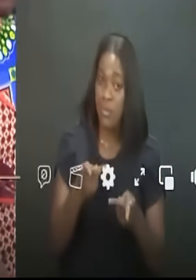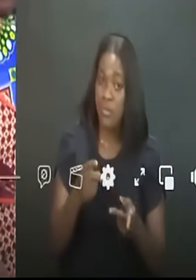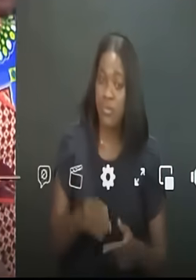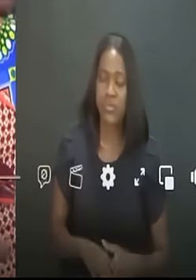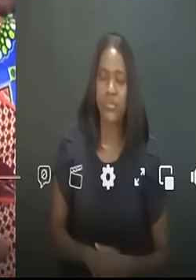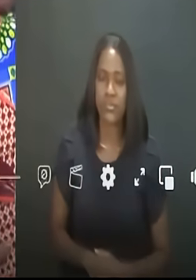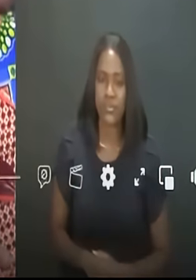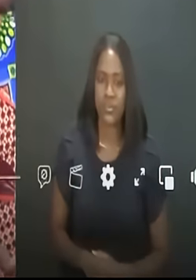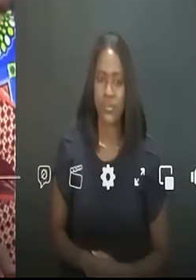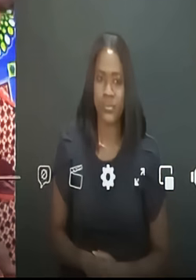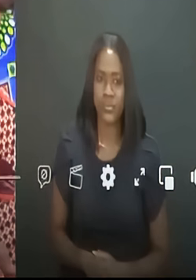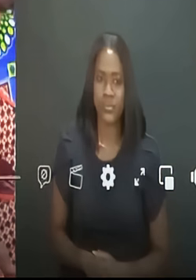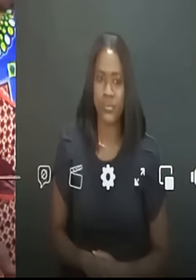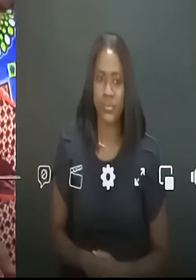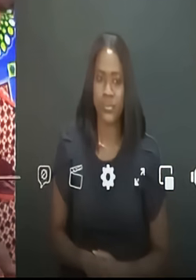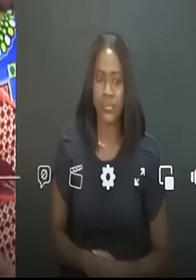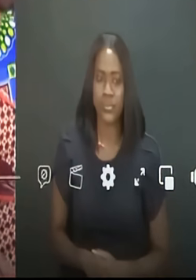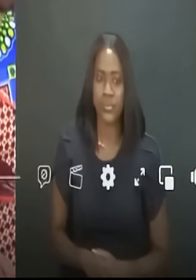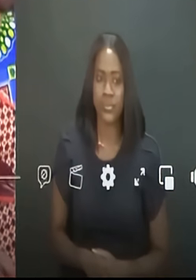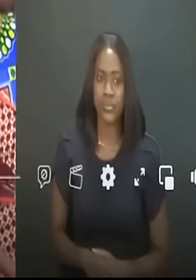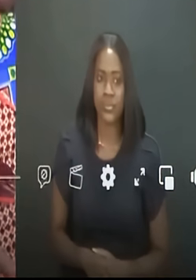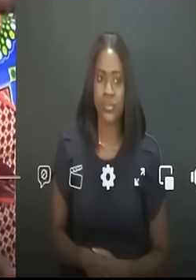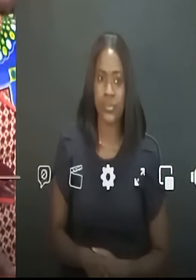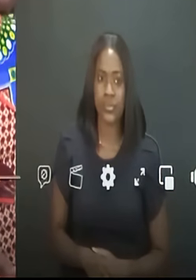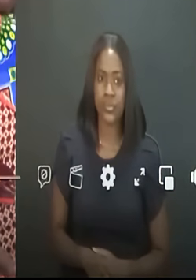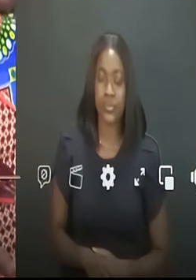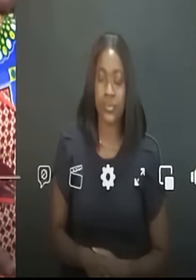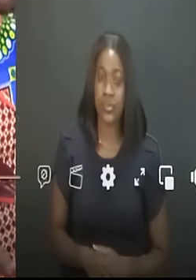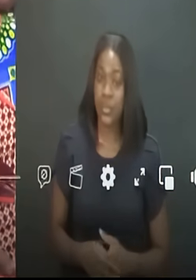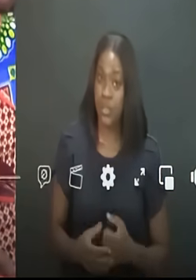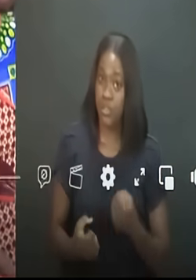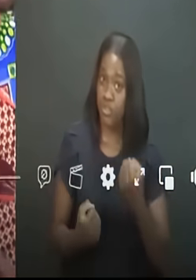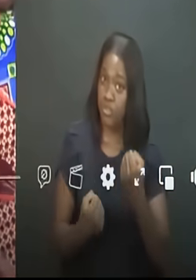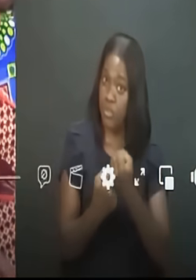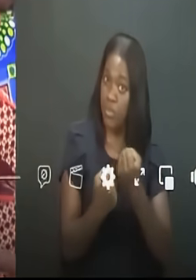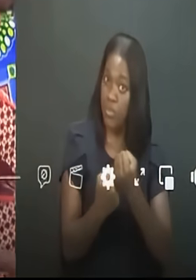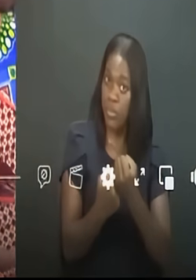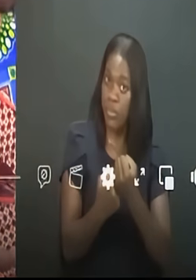seconded and debates commenced.